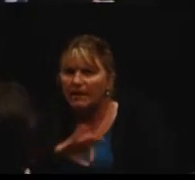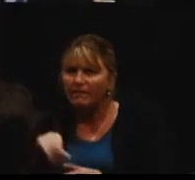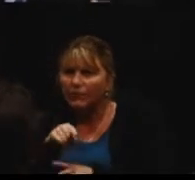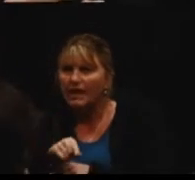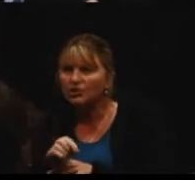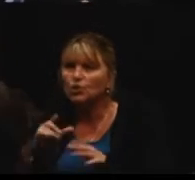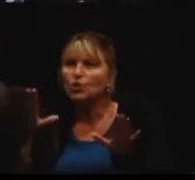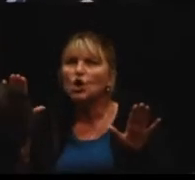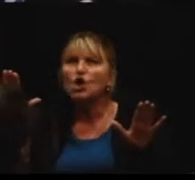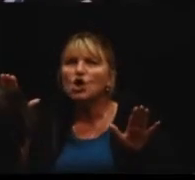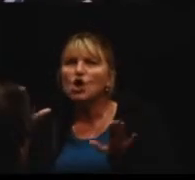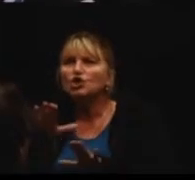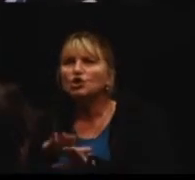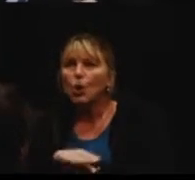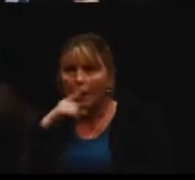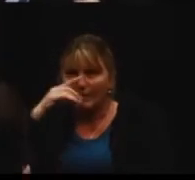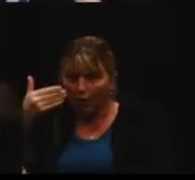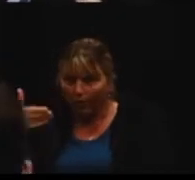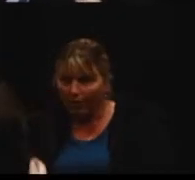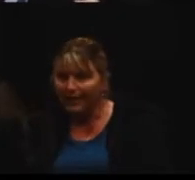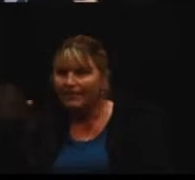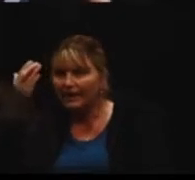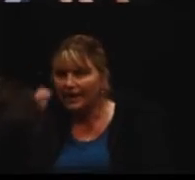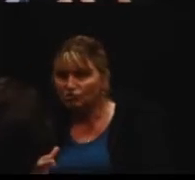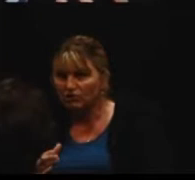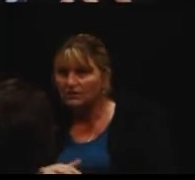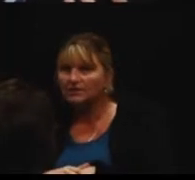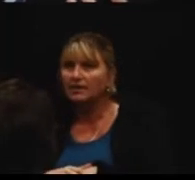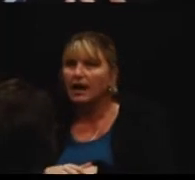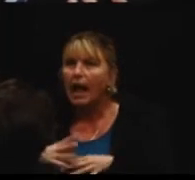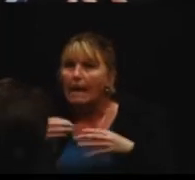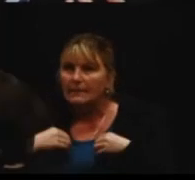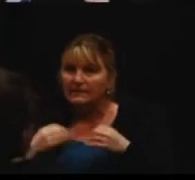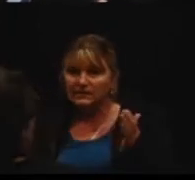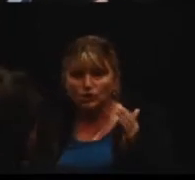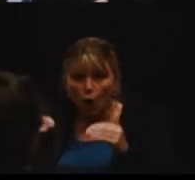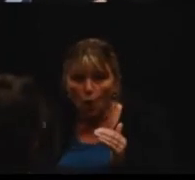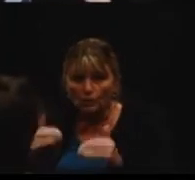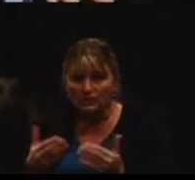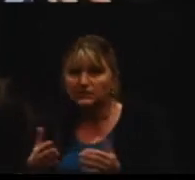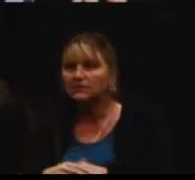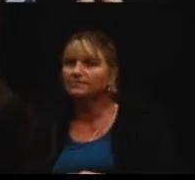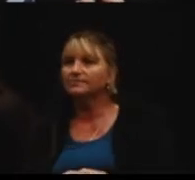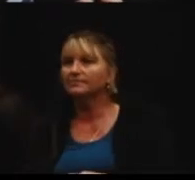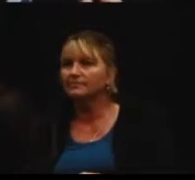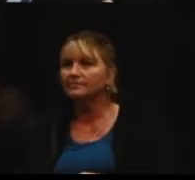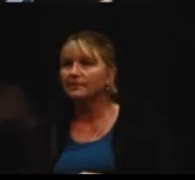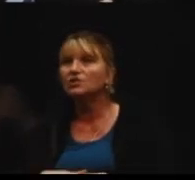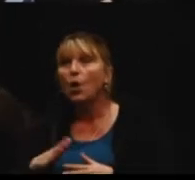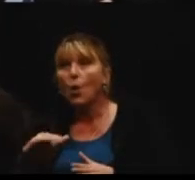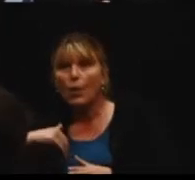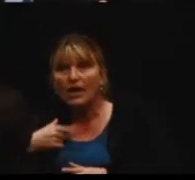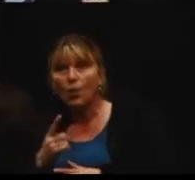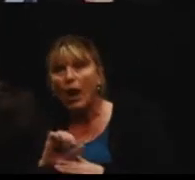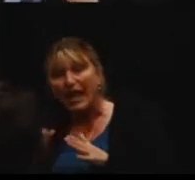drift. That means dealing with some of the issues that sit behind that, like education, obviously, but also infrastructure and getting those